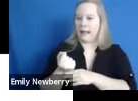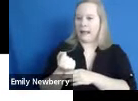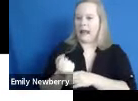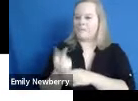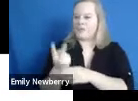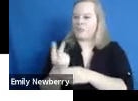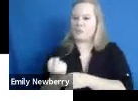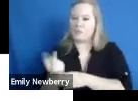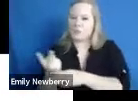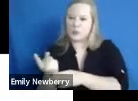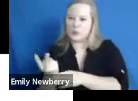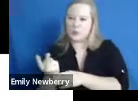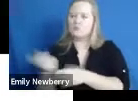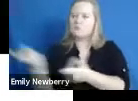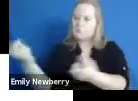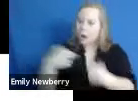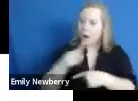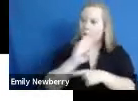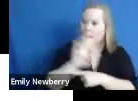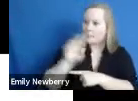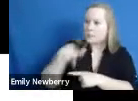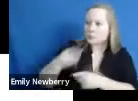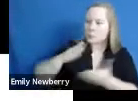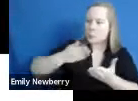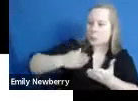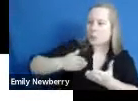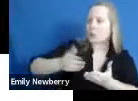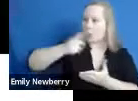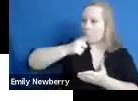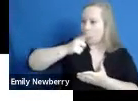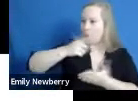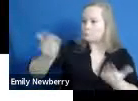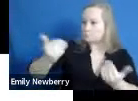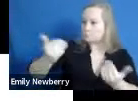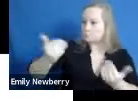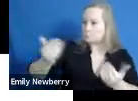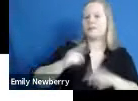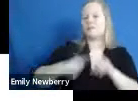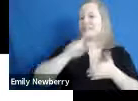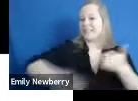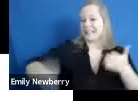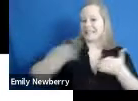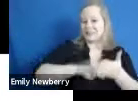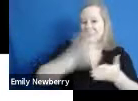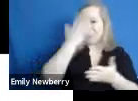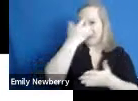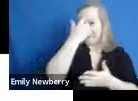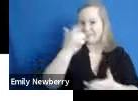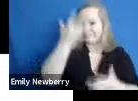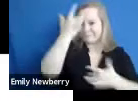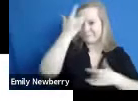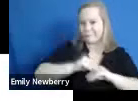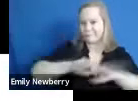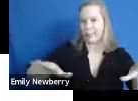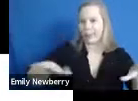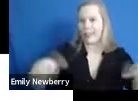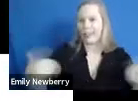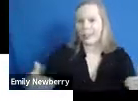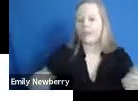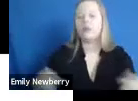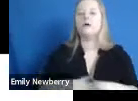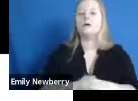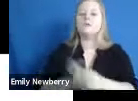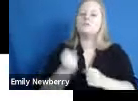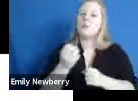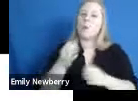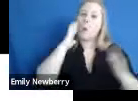have a barbecue lunch. Unfortunately, that was canceled due to COVID, but hopefully when we have our next field day,